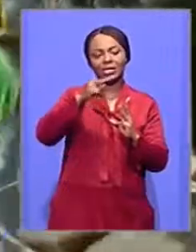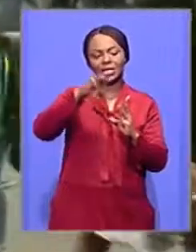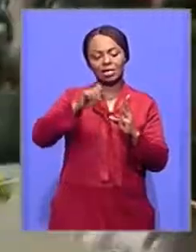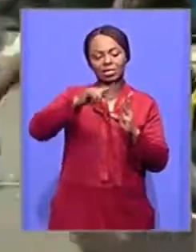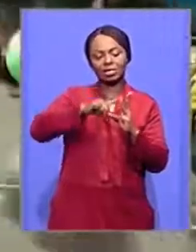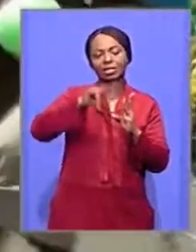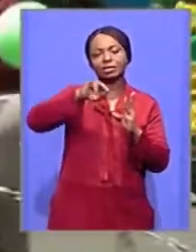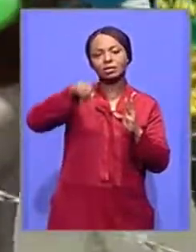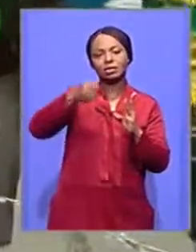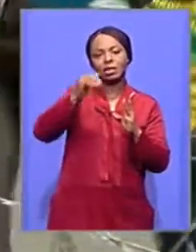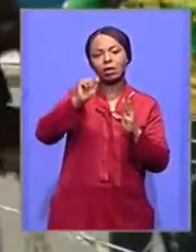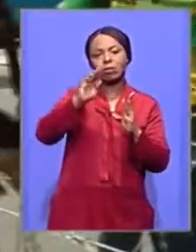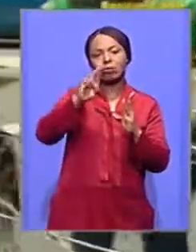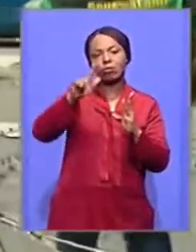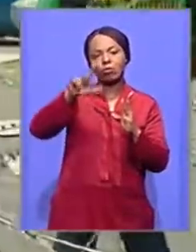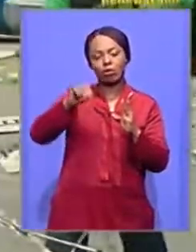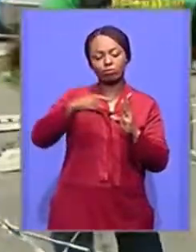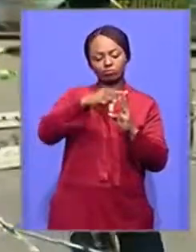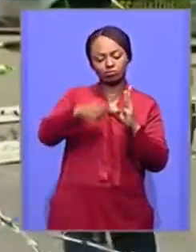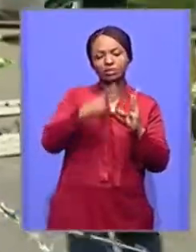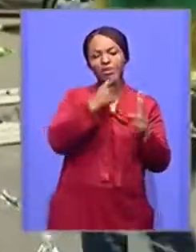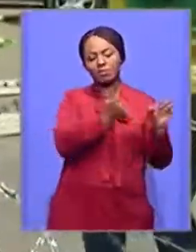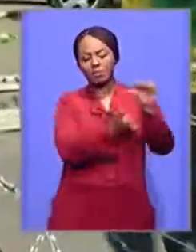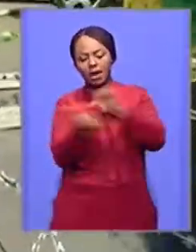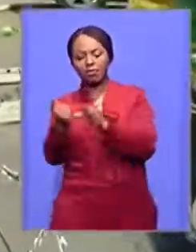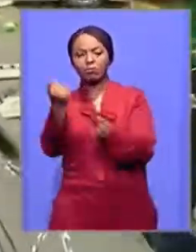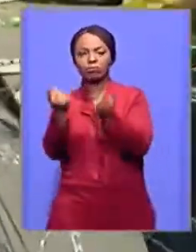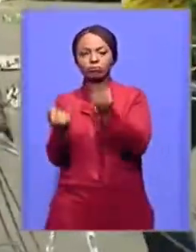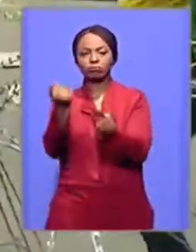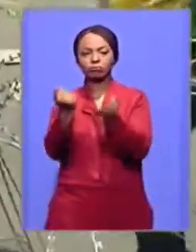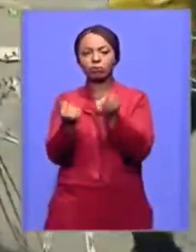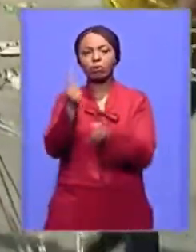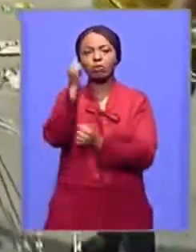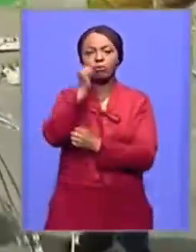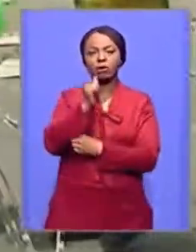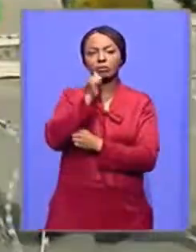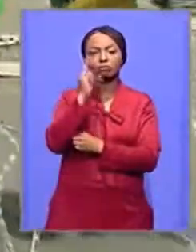Njabulo Mkhonto ba laetswe go boela kwa Kgotlatshekelo Sedimonthole a le 6.